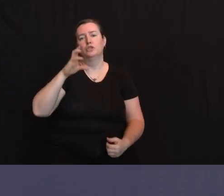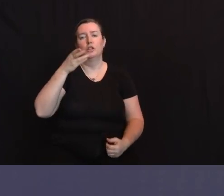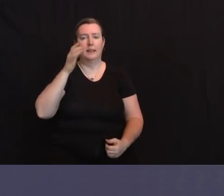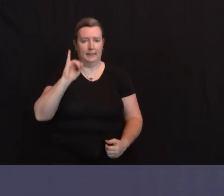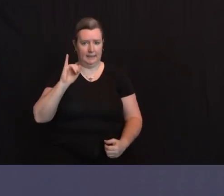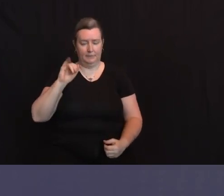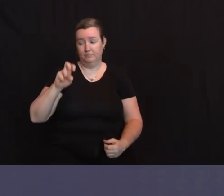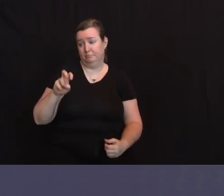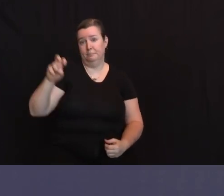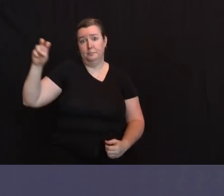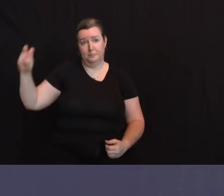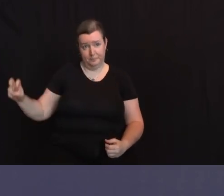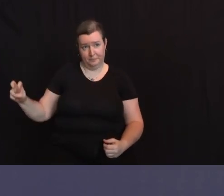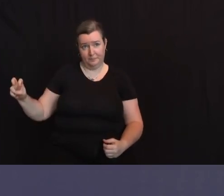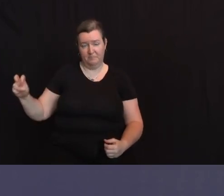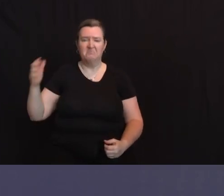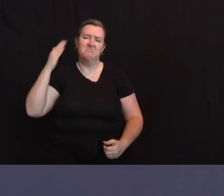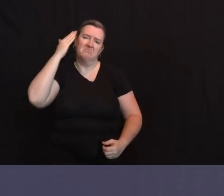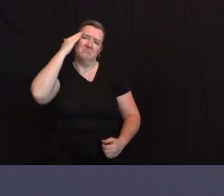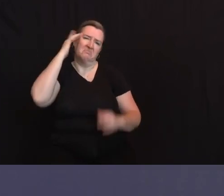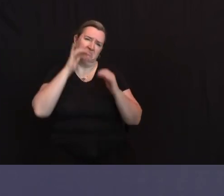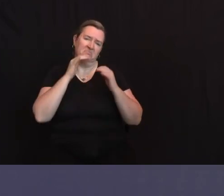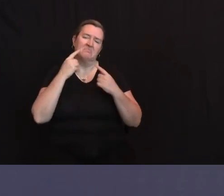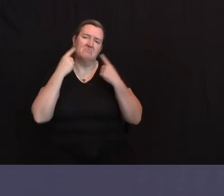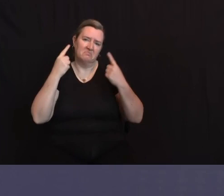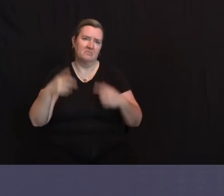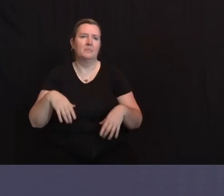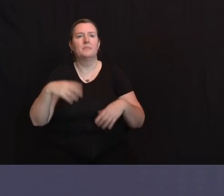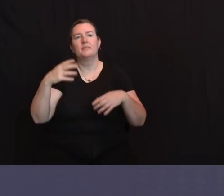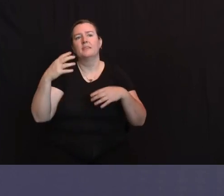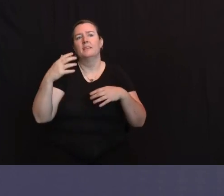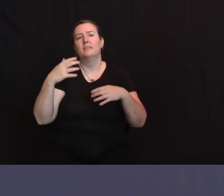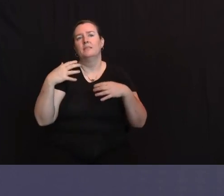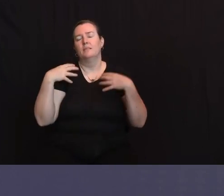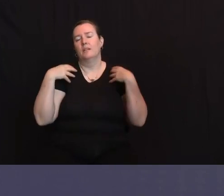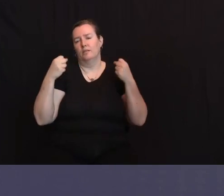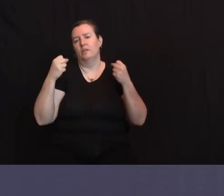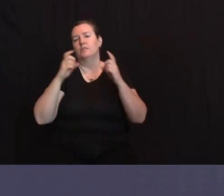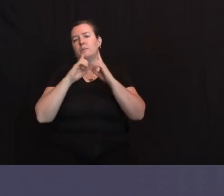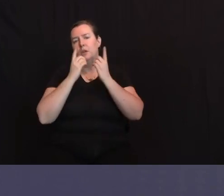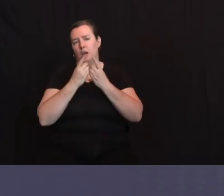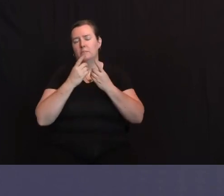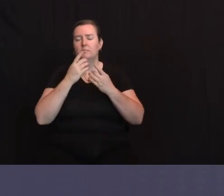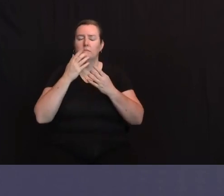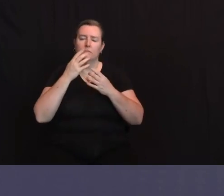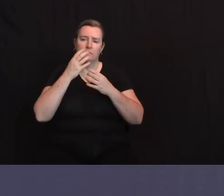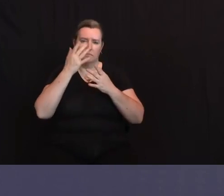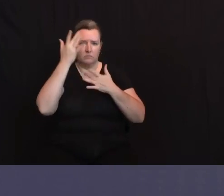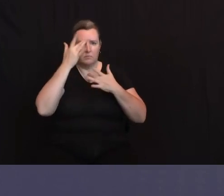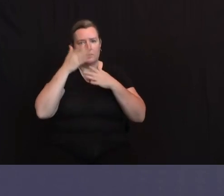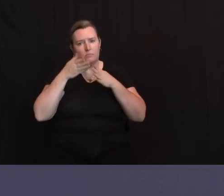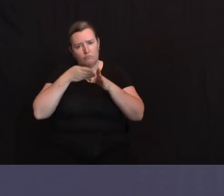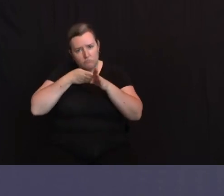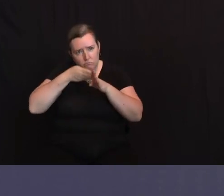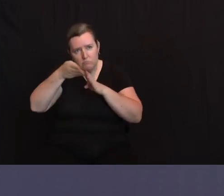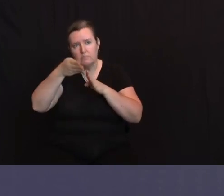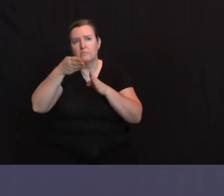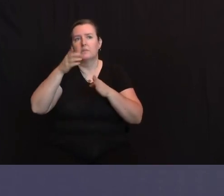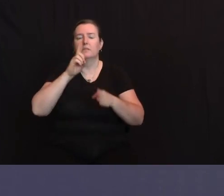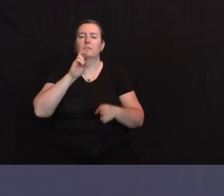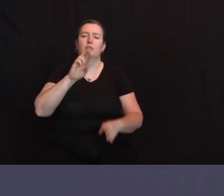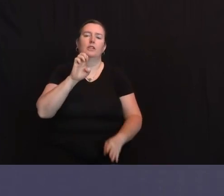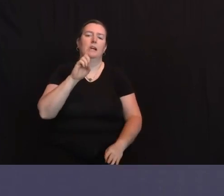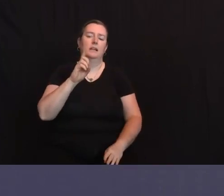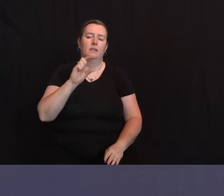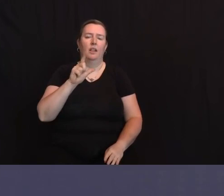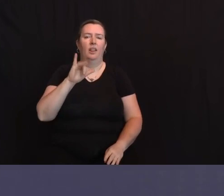right, another familiar face, the Department of Health's Communicable Disease Service Medical Director, Dr. Ed Lifshitz.